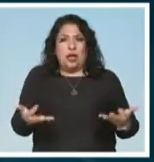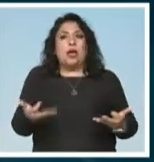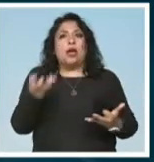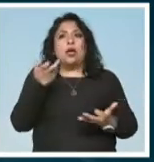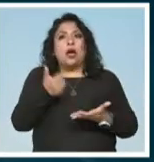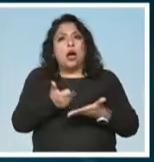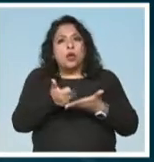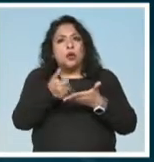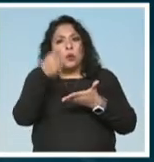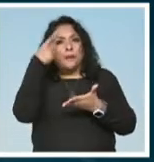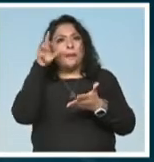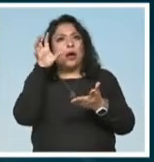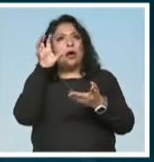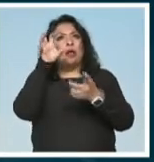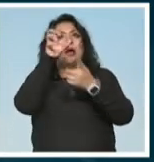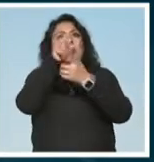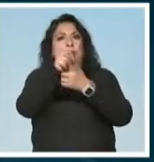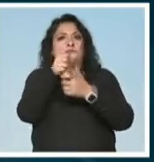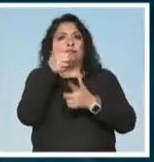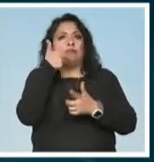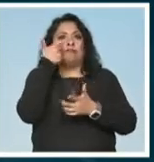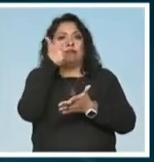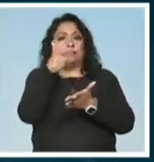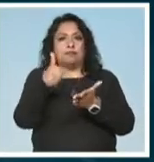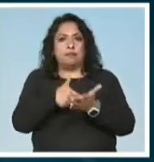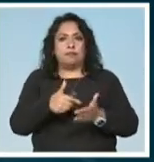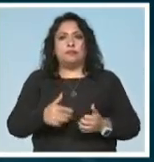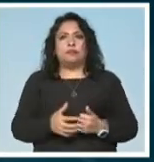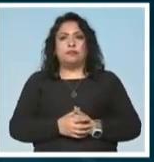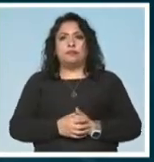brújula para llegar al destino deseado.